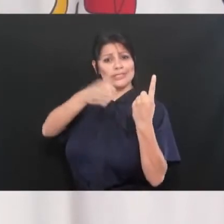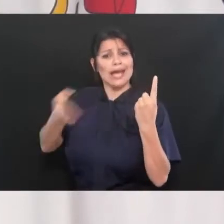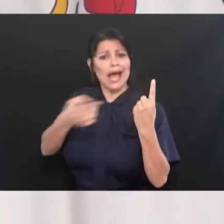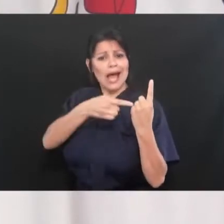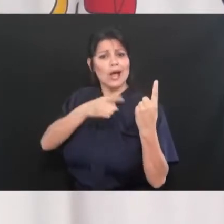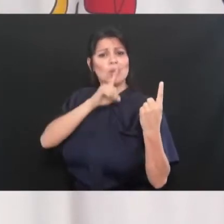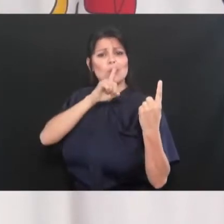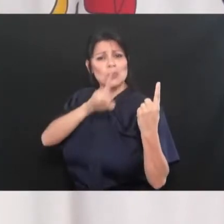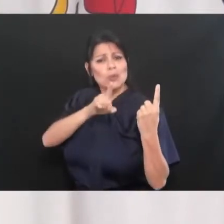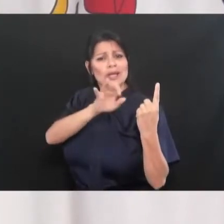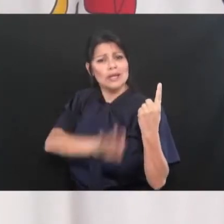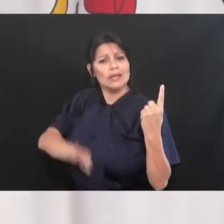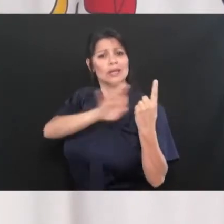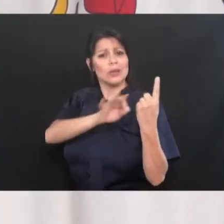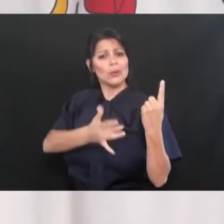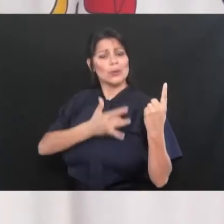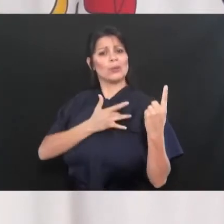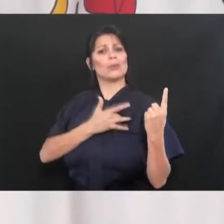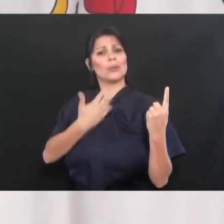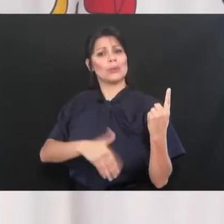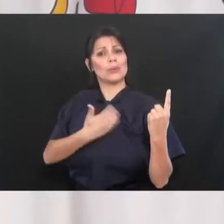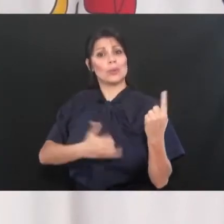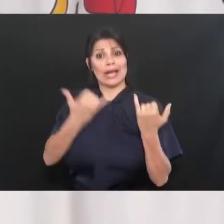But we're up to